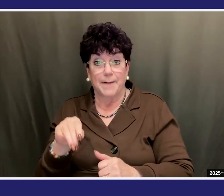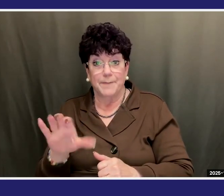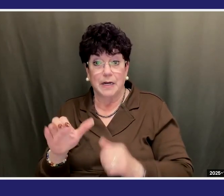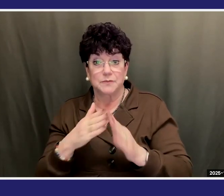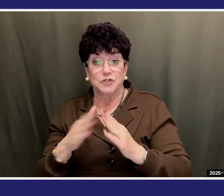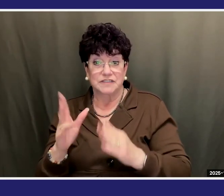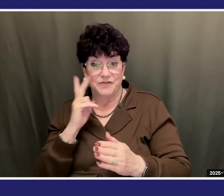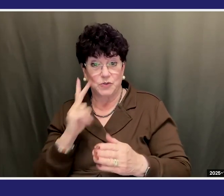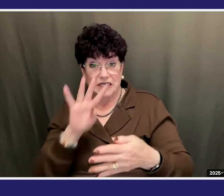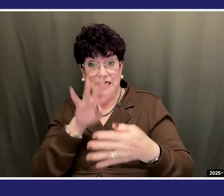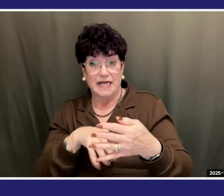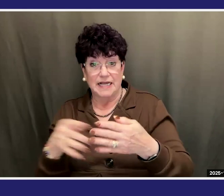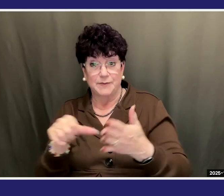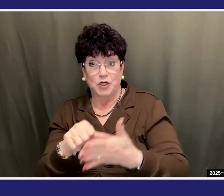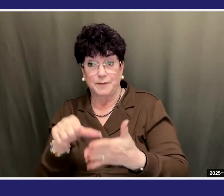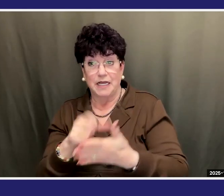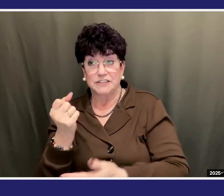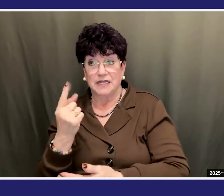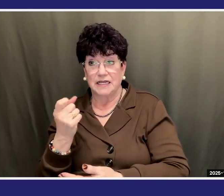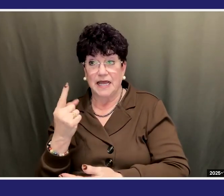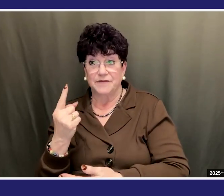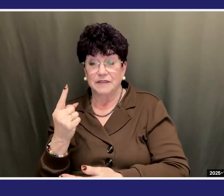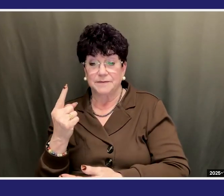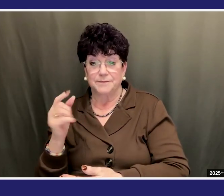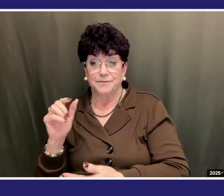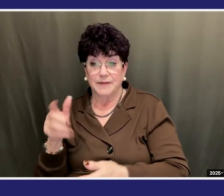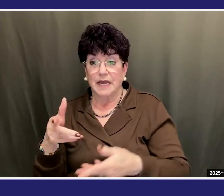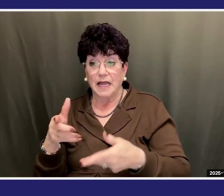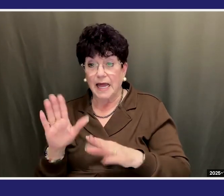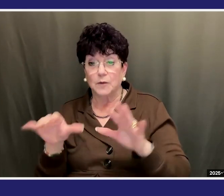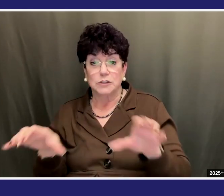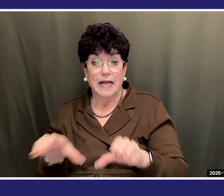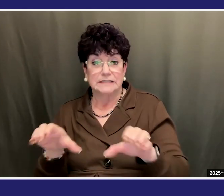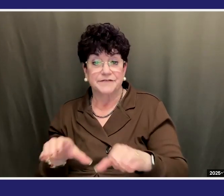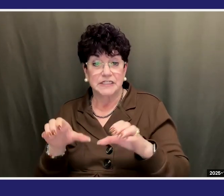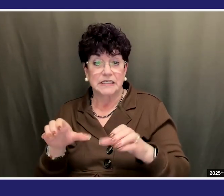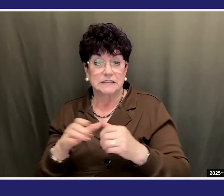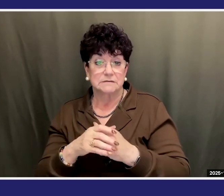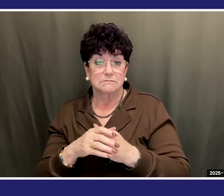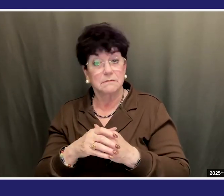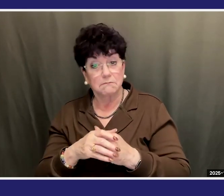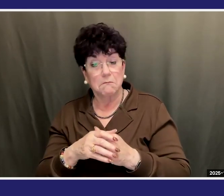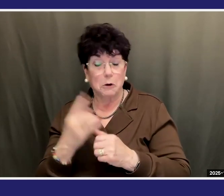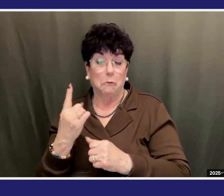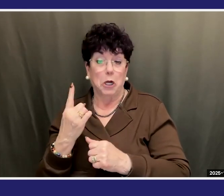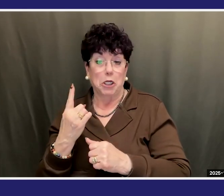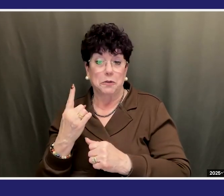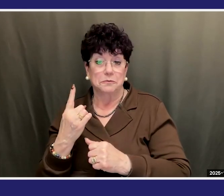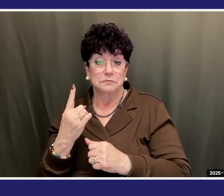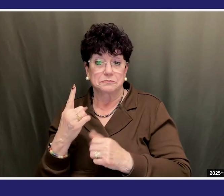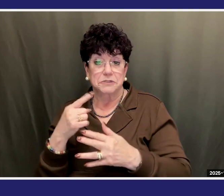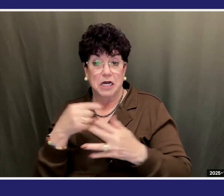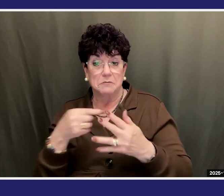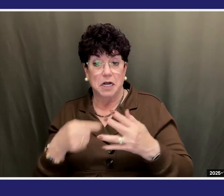the table on page 11 of the allowable activities, yes, there is one